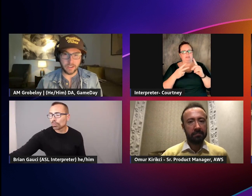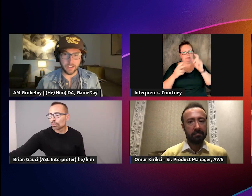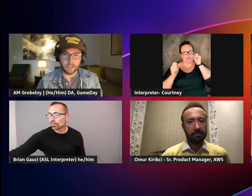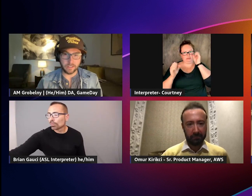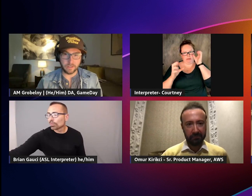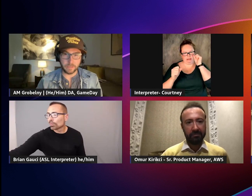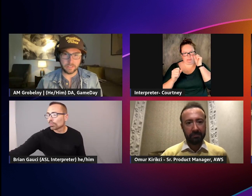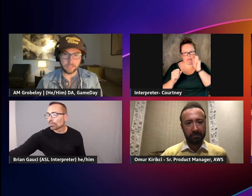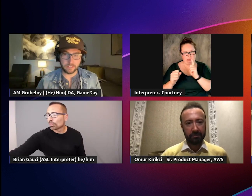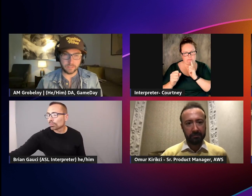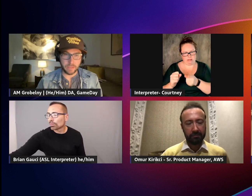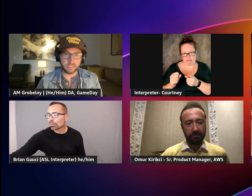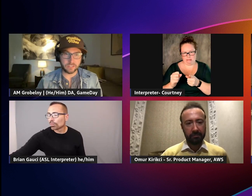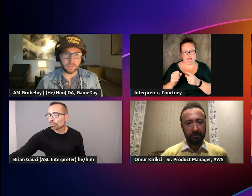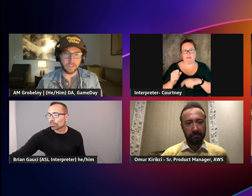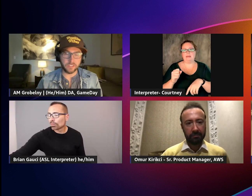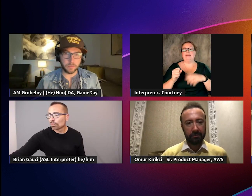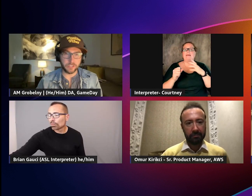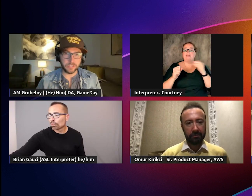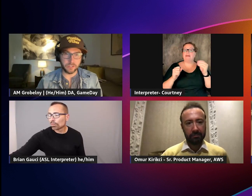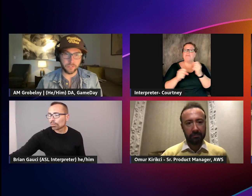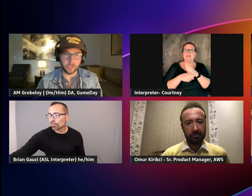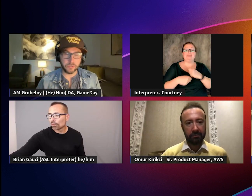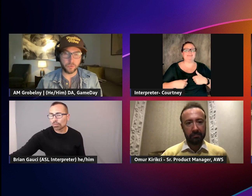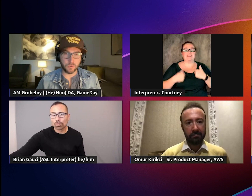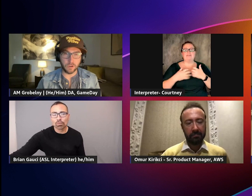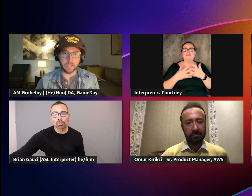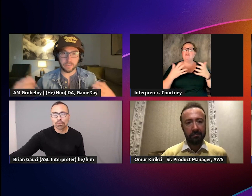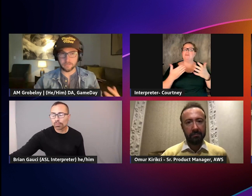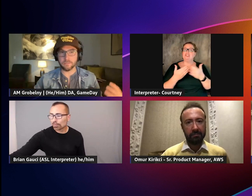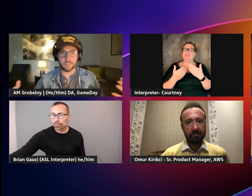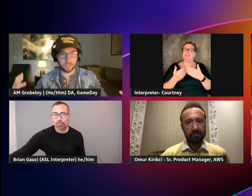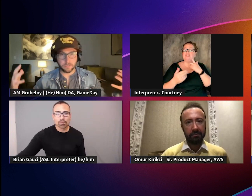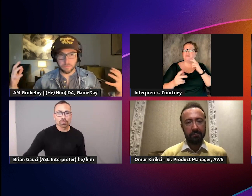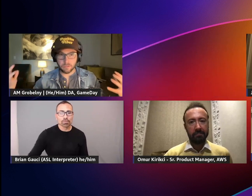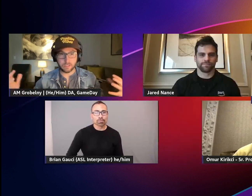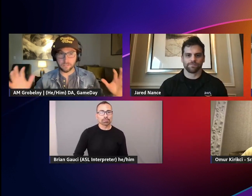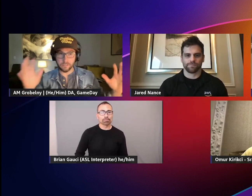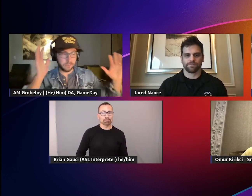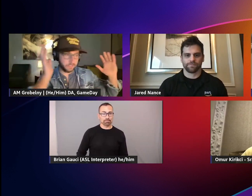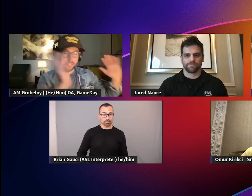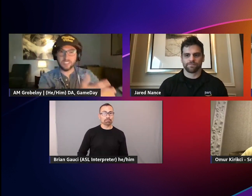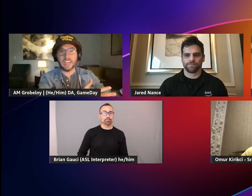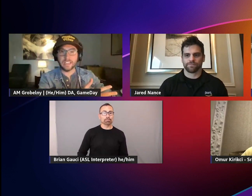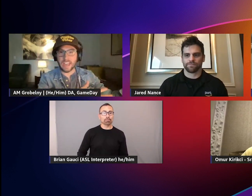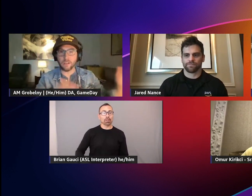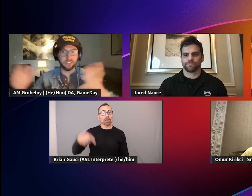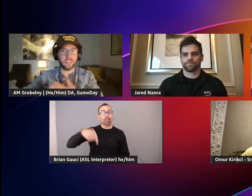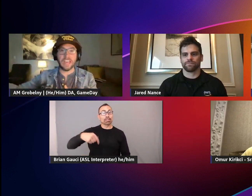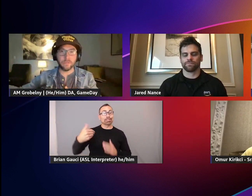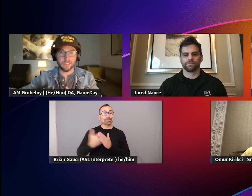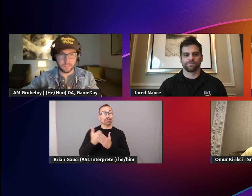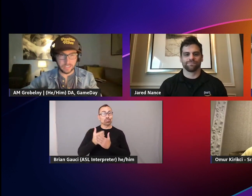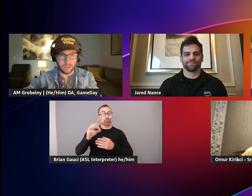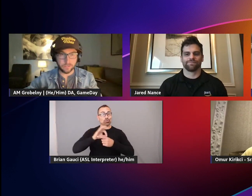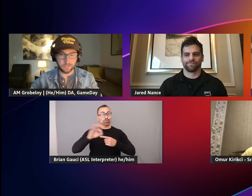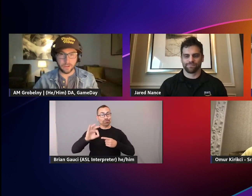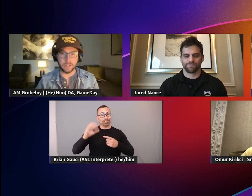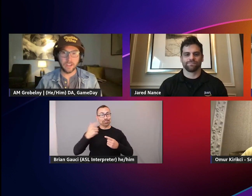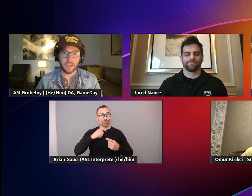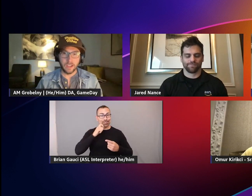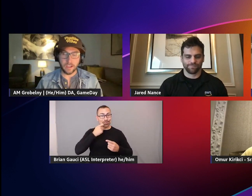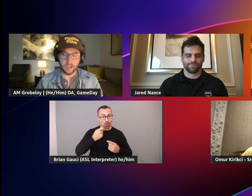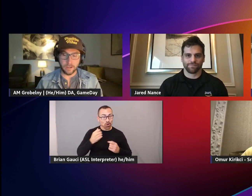one, makes life so much easier for those who are running, 10 accounts to thousands of accounts,